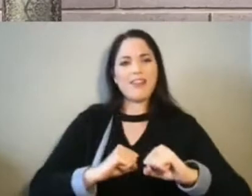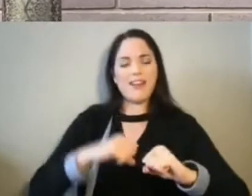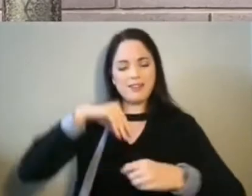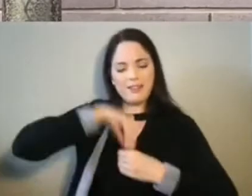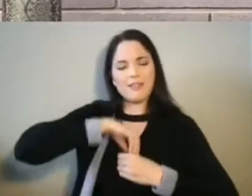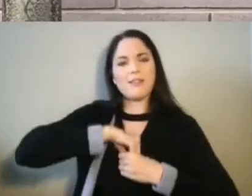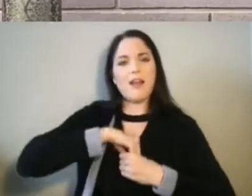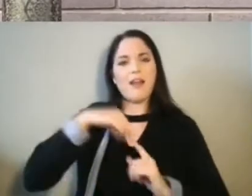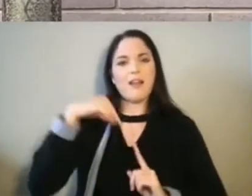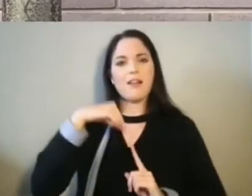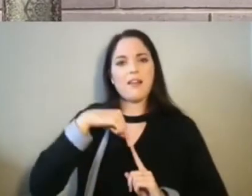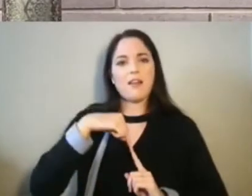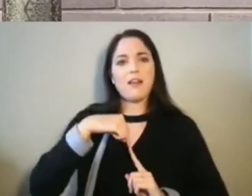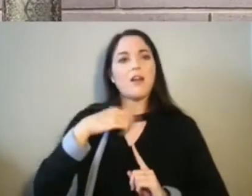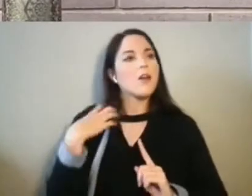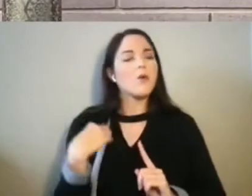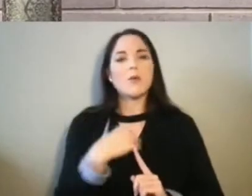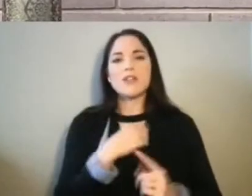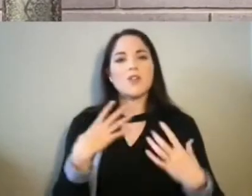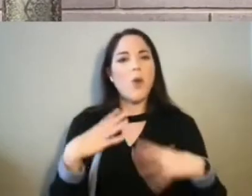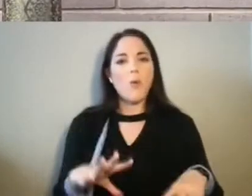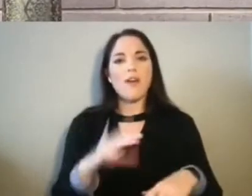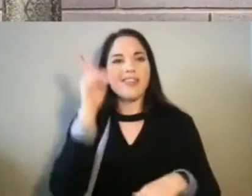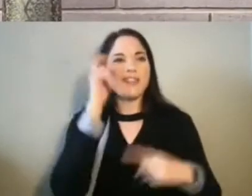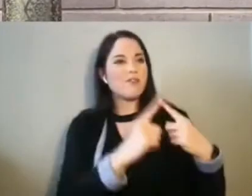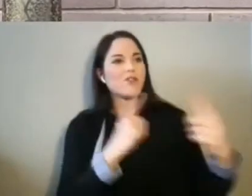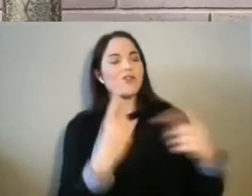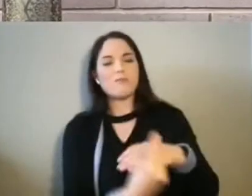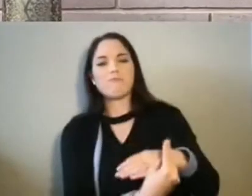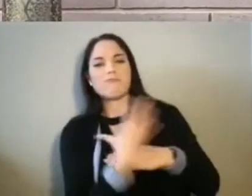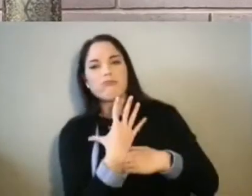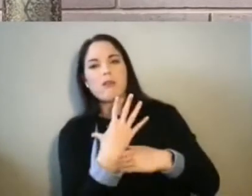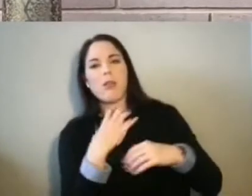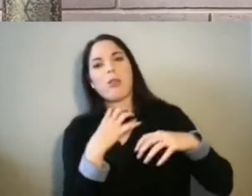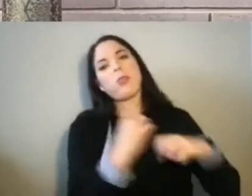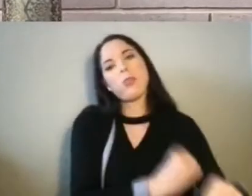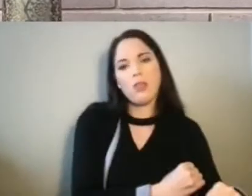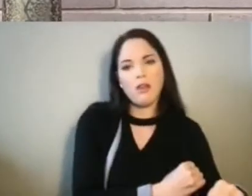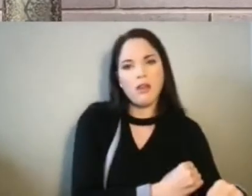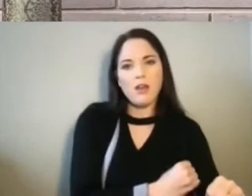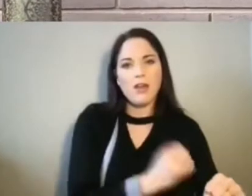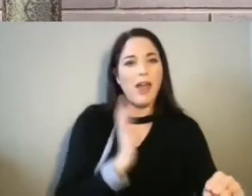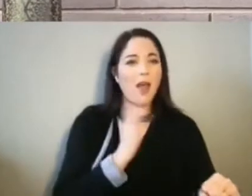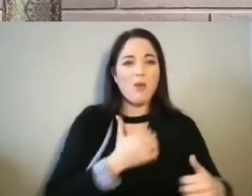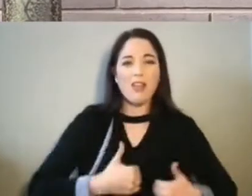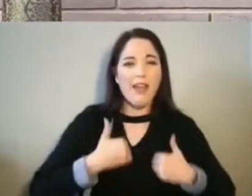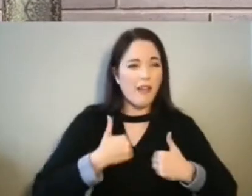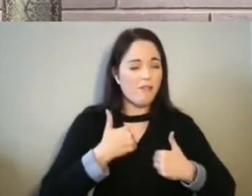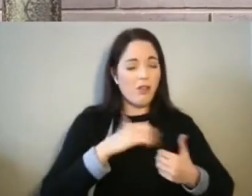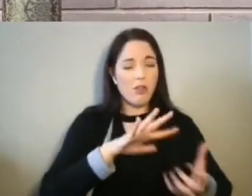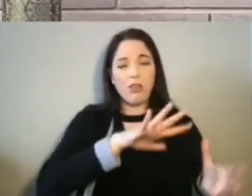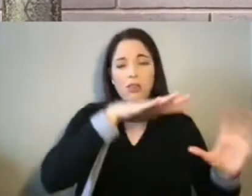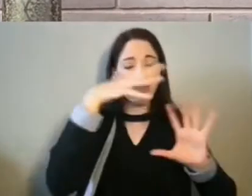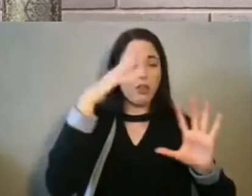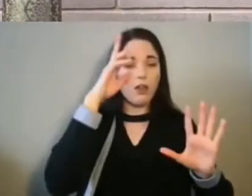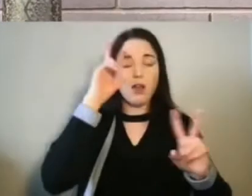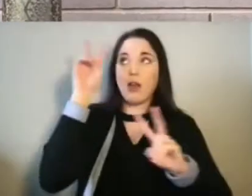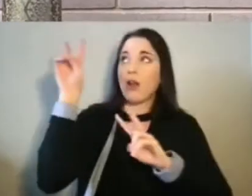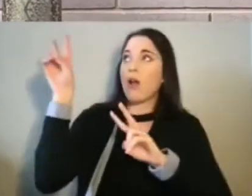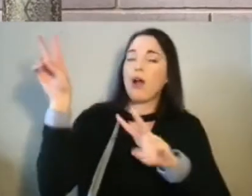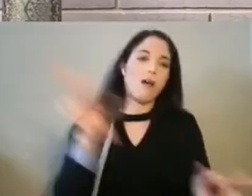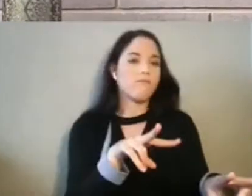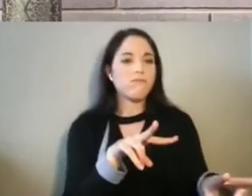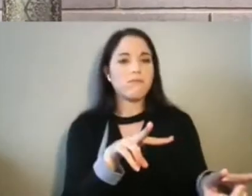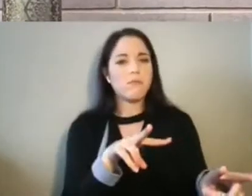matters. We live in a world that so oftentimes trivializes that which is most meaningful, a world